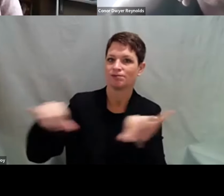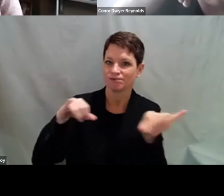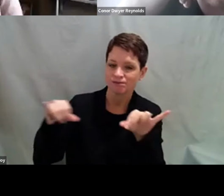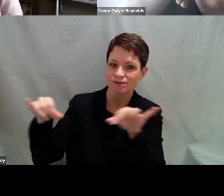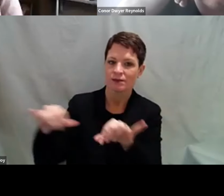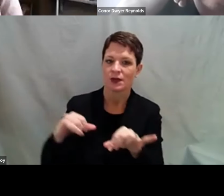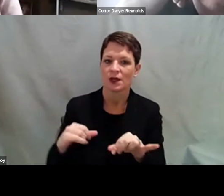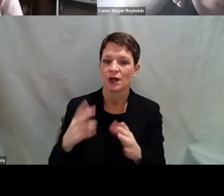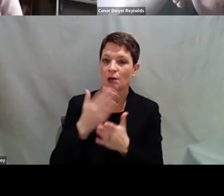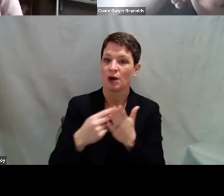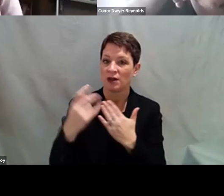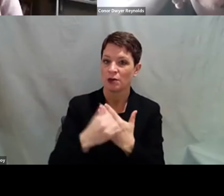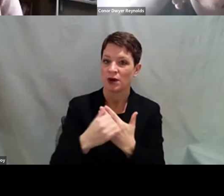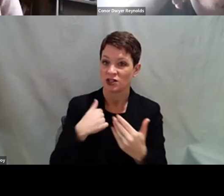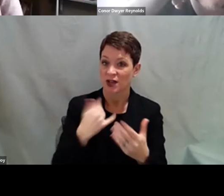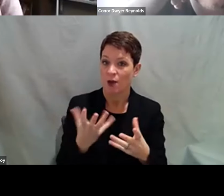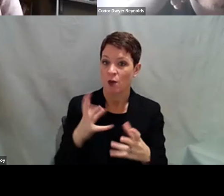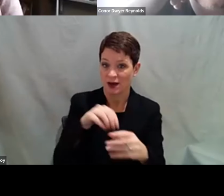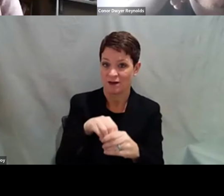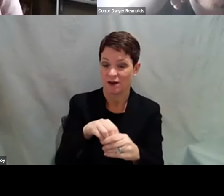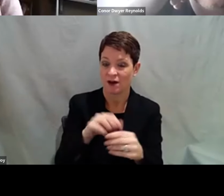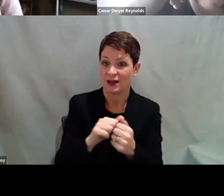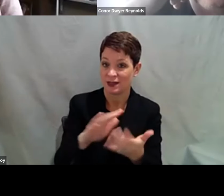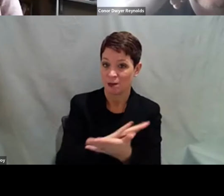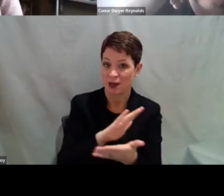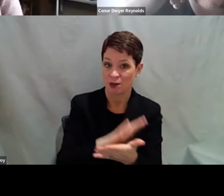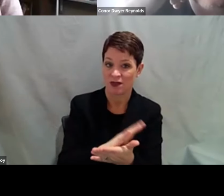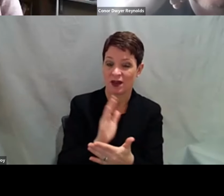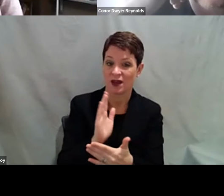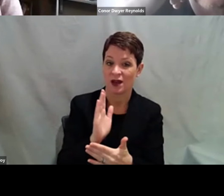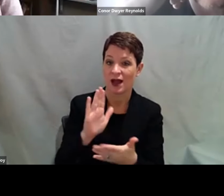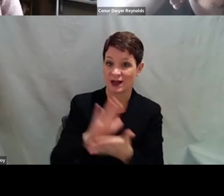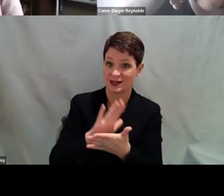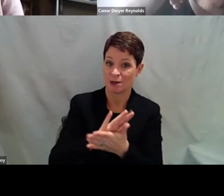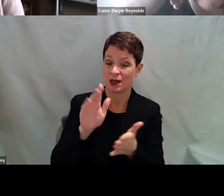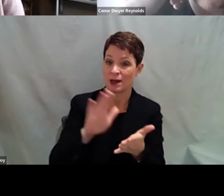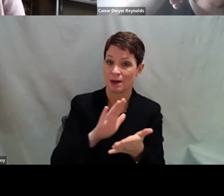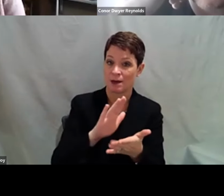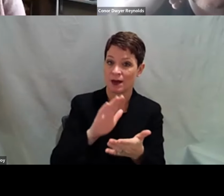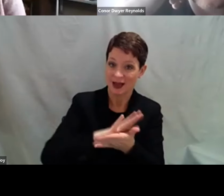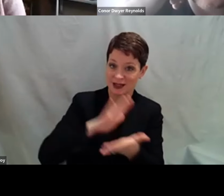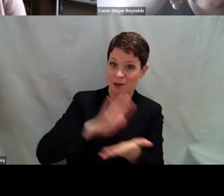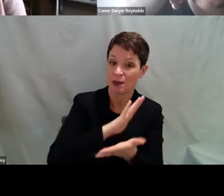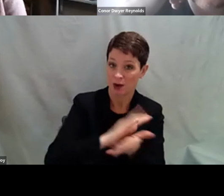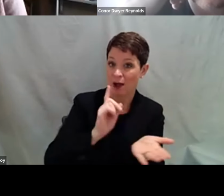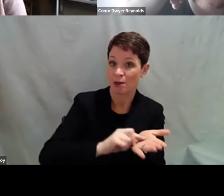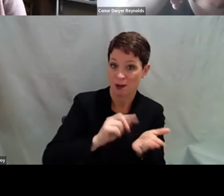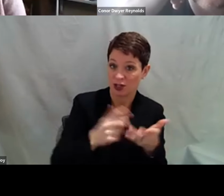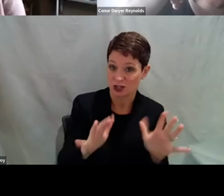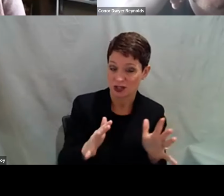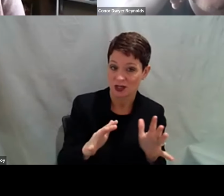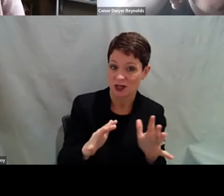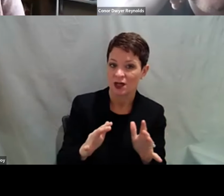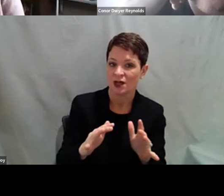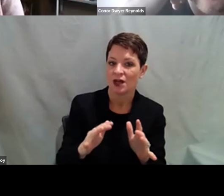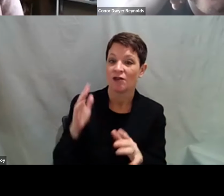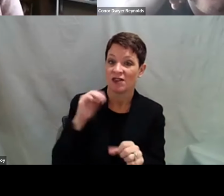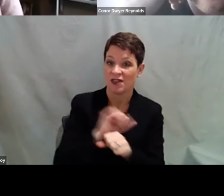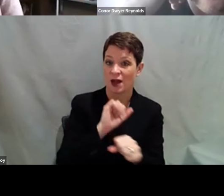that I wanted to engage in the paper that the academic paper I ultimately published on this, was to bring that